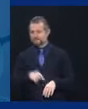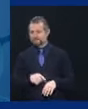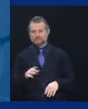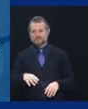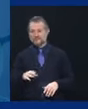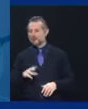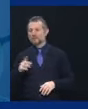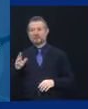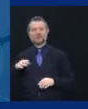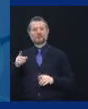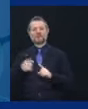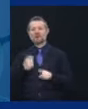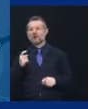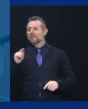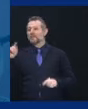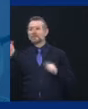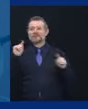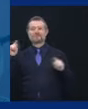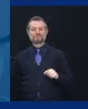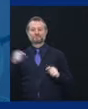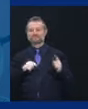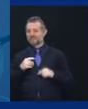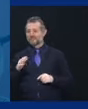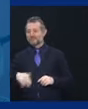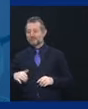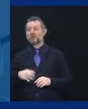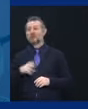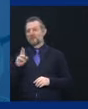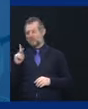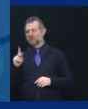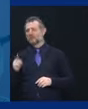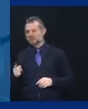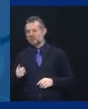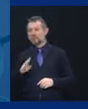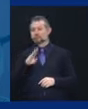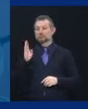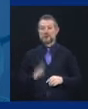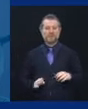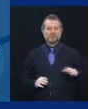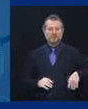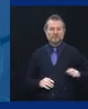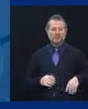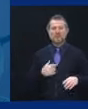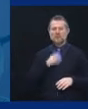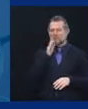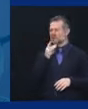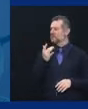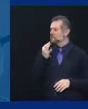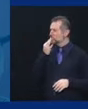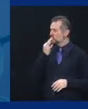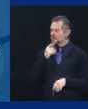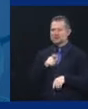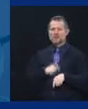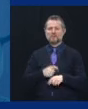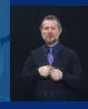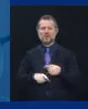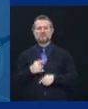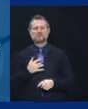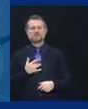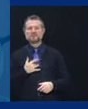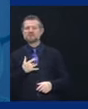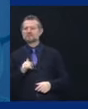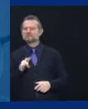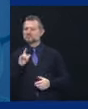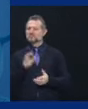a matter of time. And I believe it's just a matter of time until there is a strain that